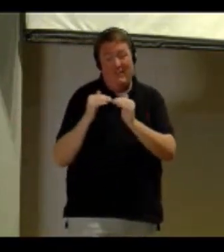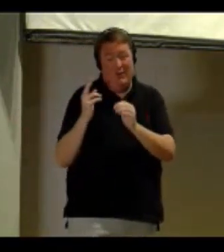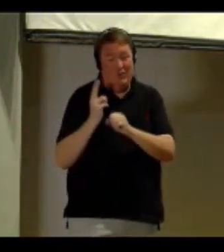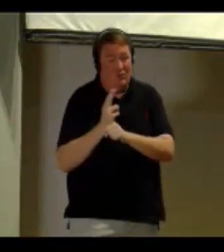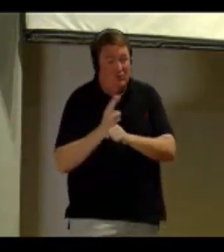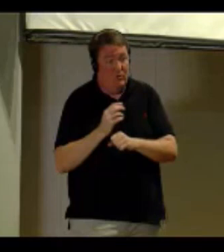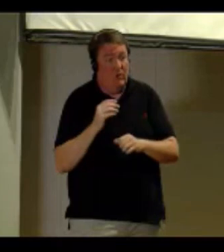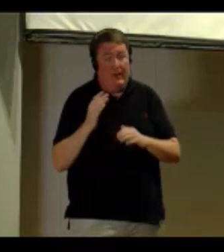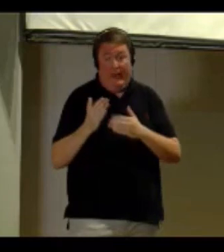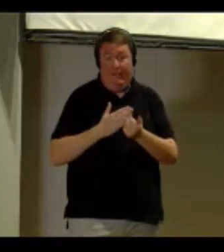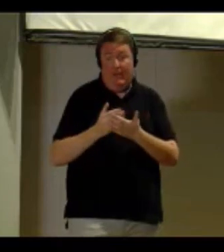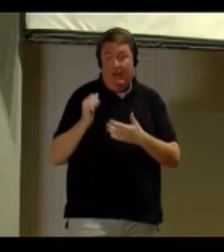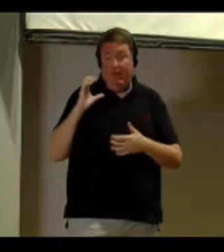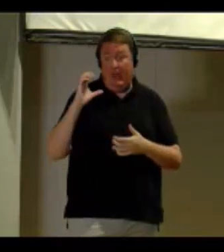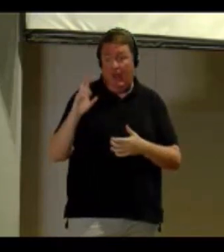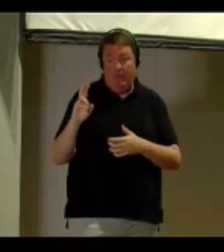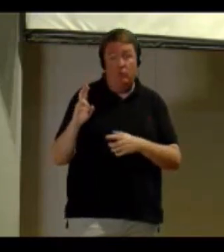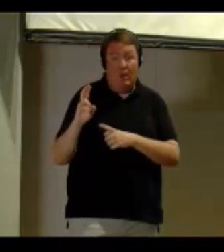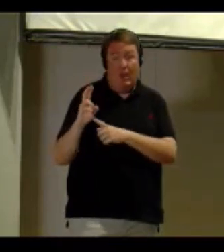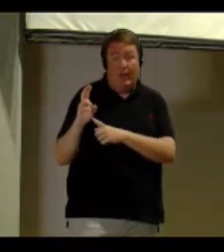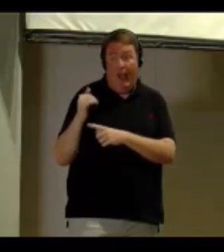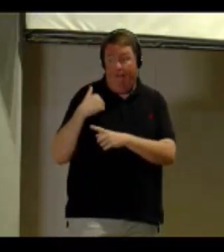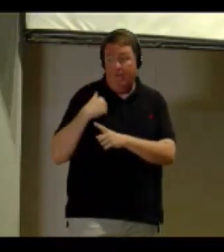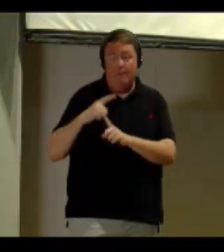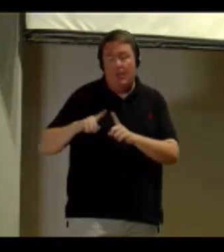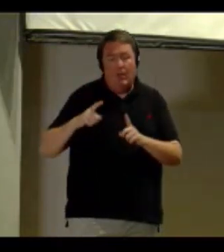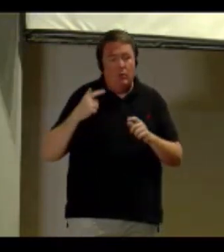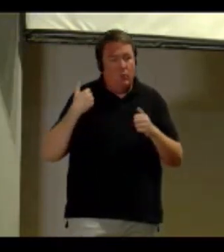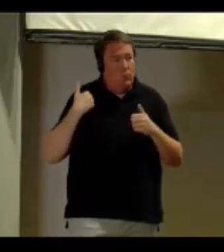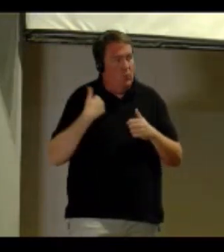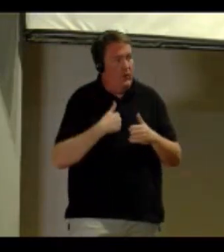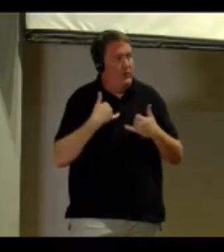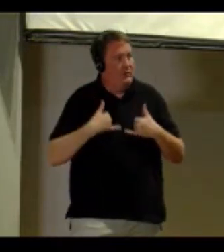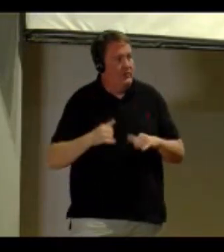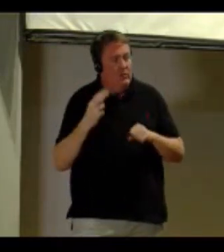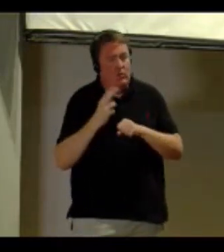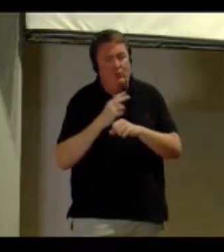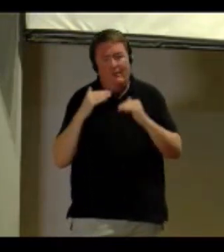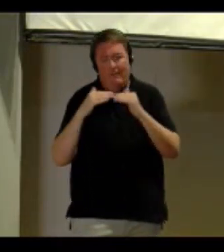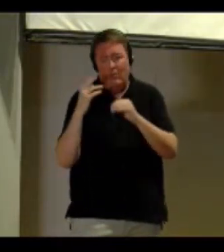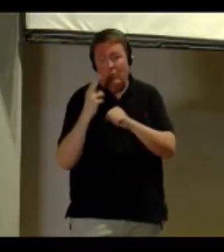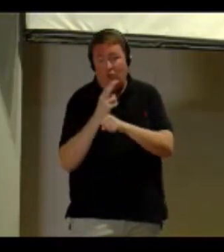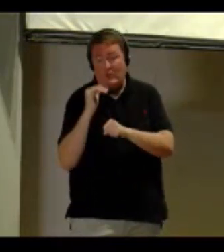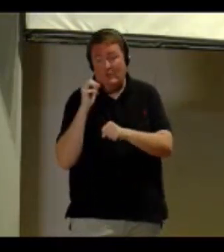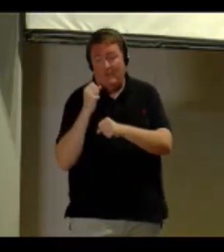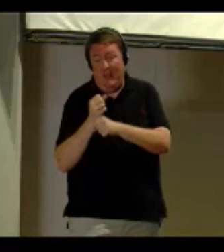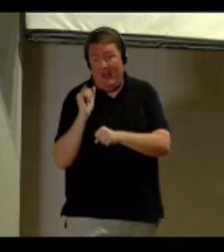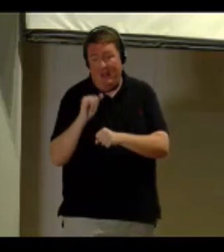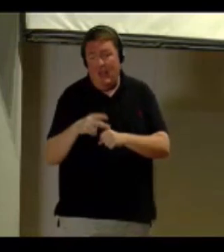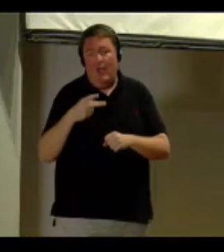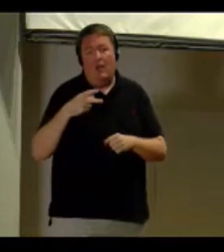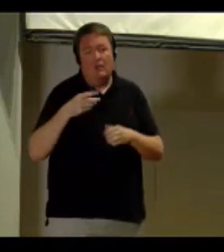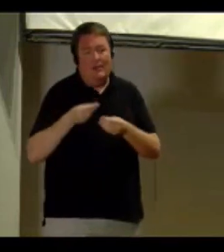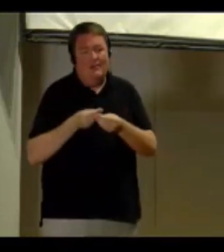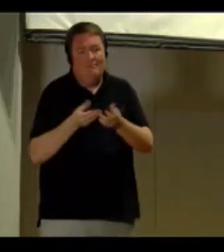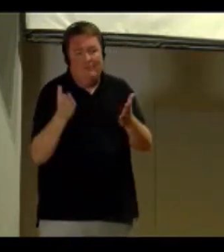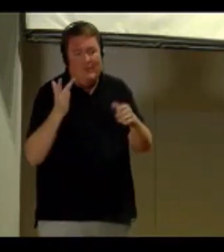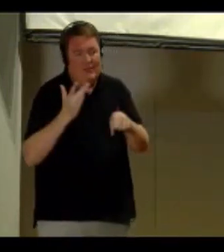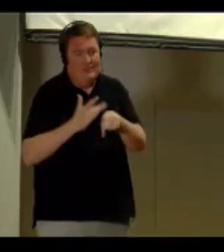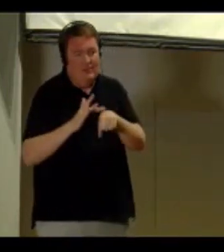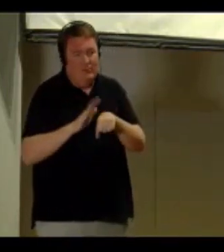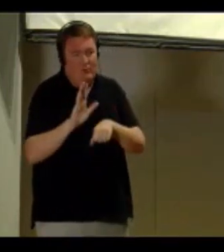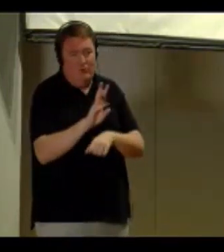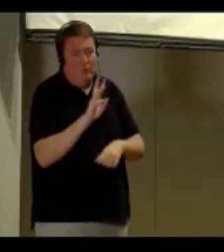works are protected by copyright, there may be a way to rely on fair use to make them publicly accessible on your